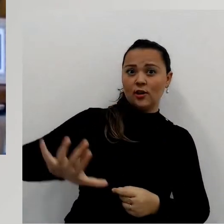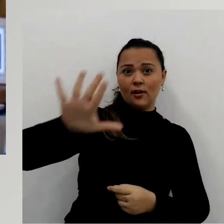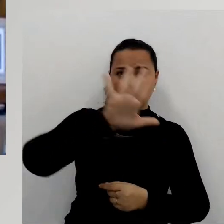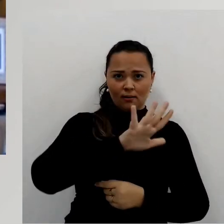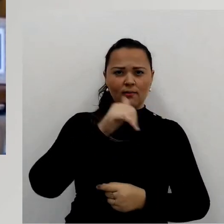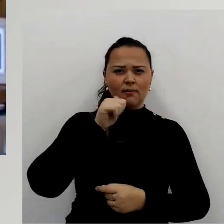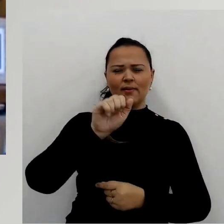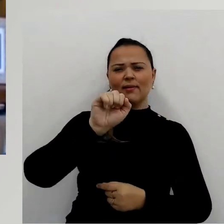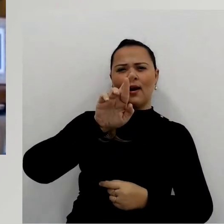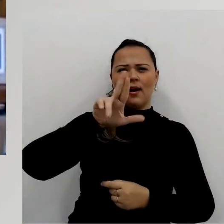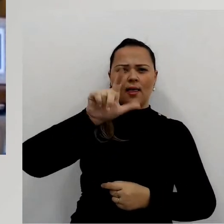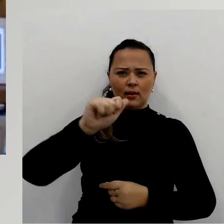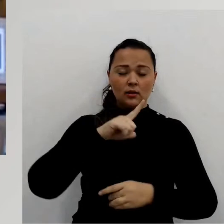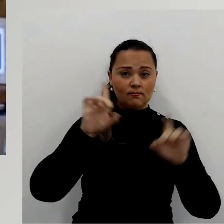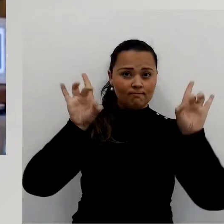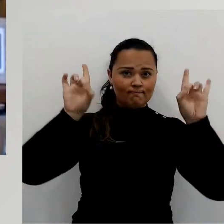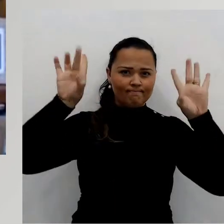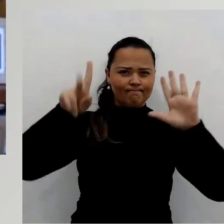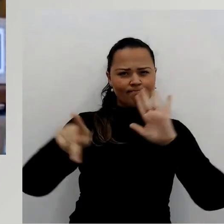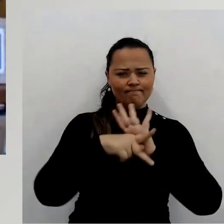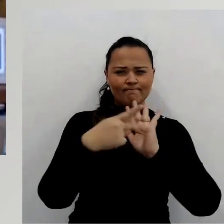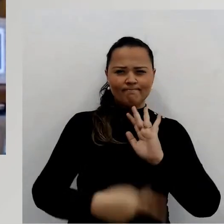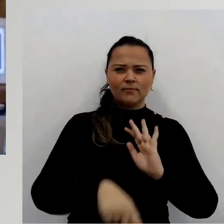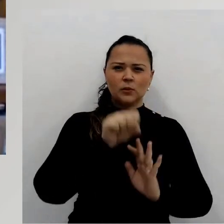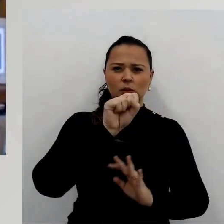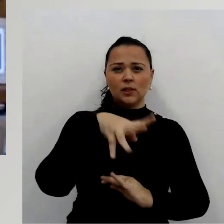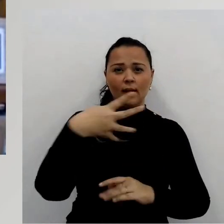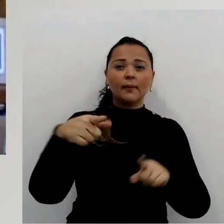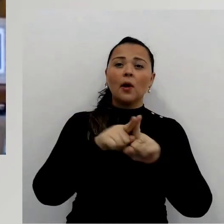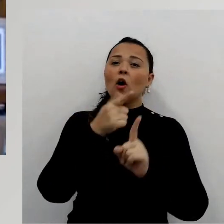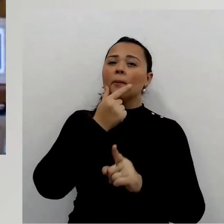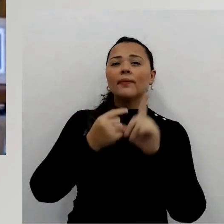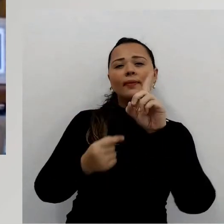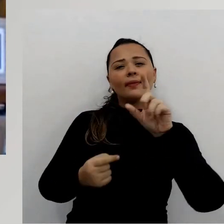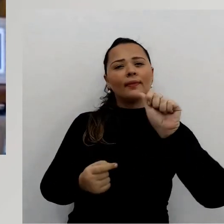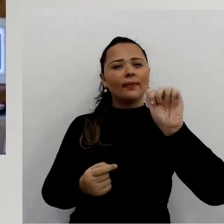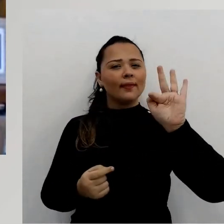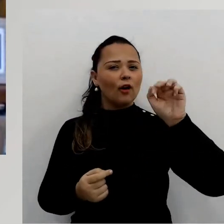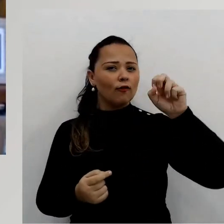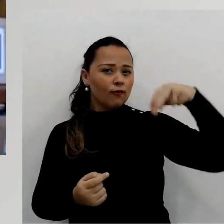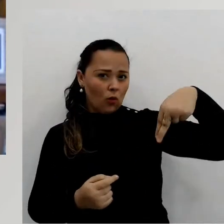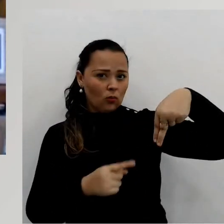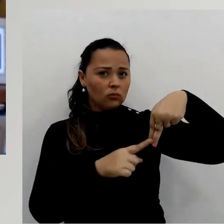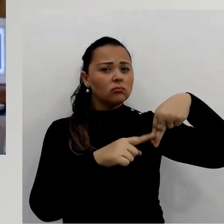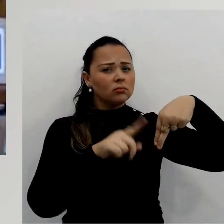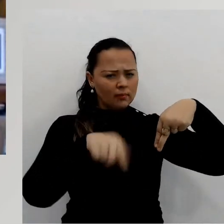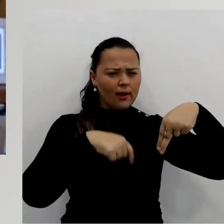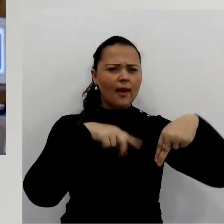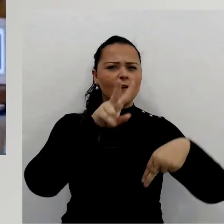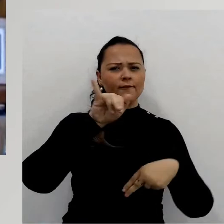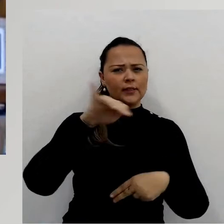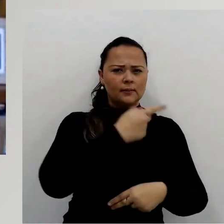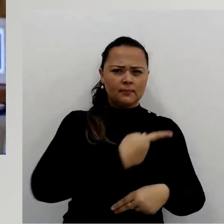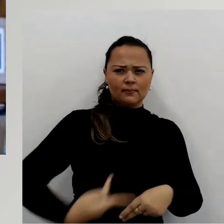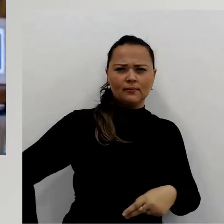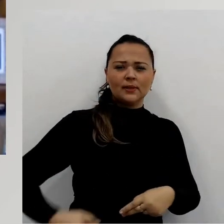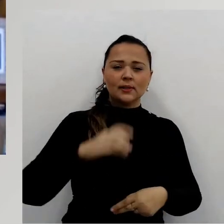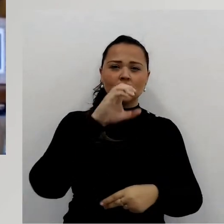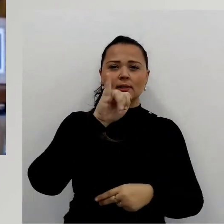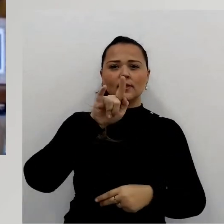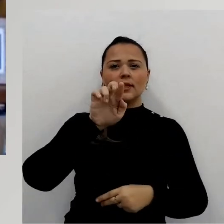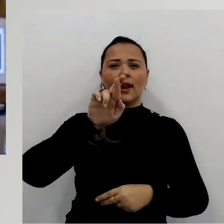Carla Geraldo. So you are a technician of Firjan Senai, and also we have here Ivo Daflan, that is our colleague